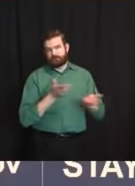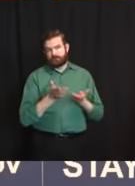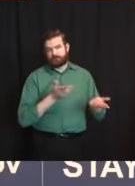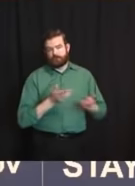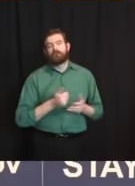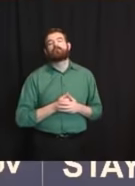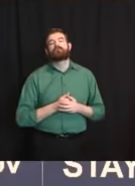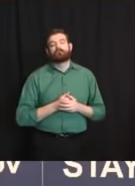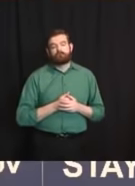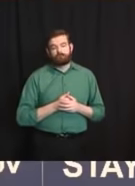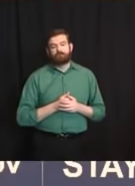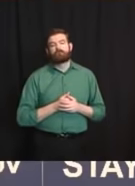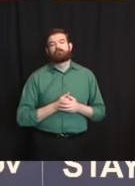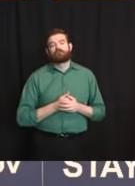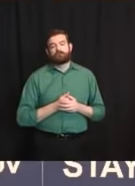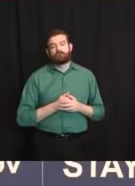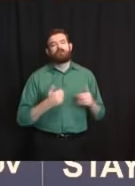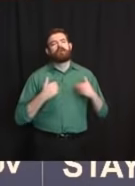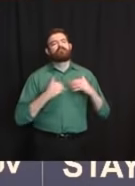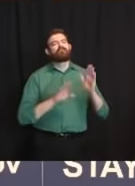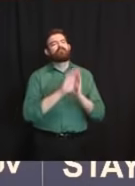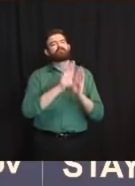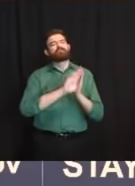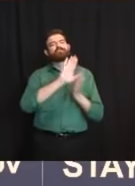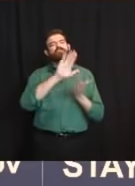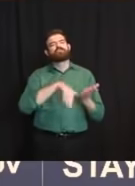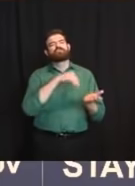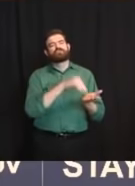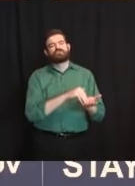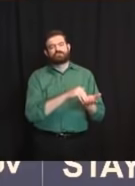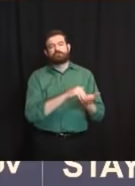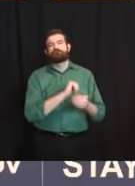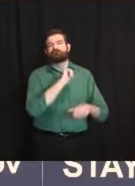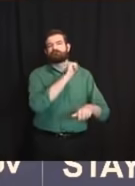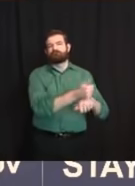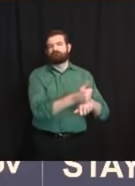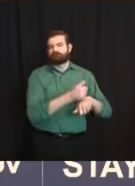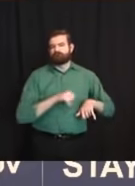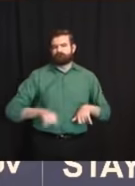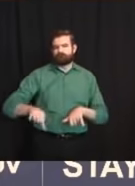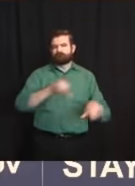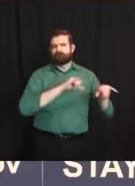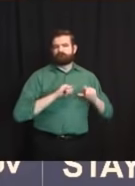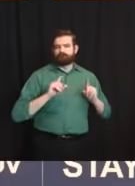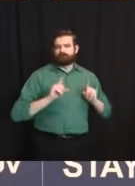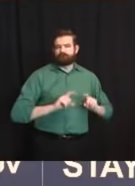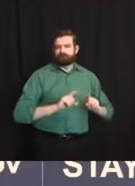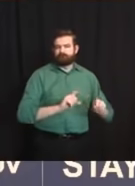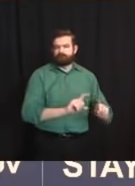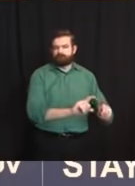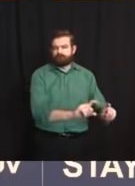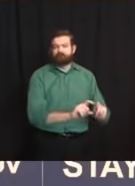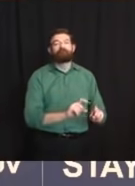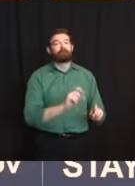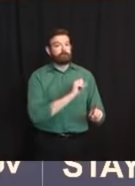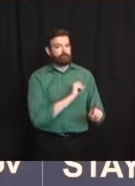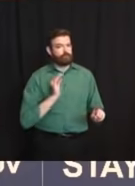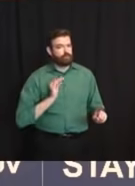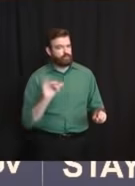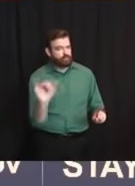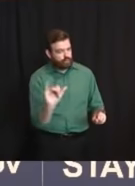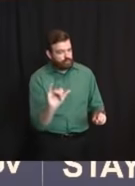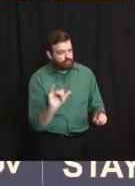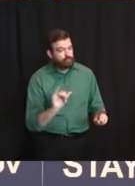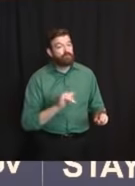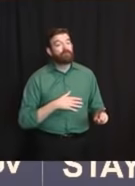I think they're still testing some of the employees. What we are getting is a list of all of